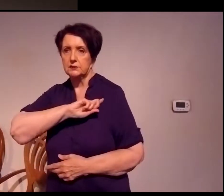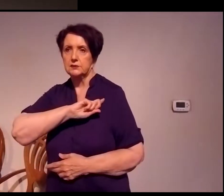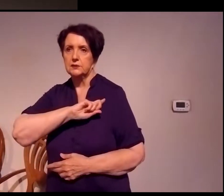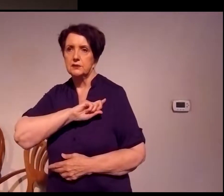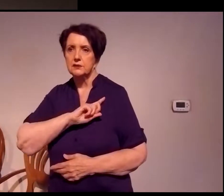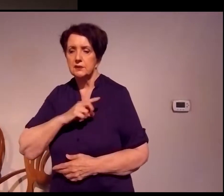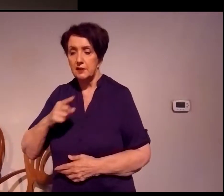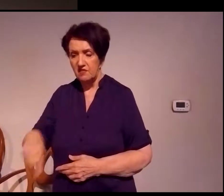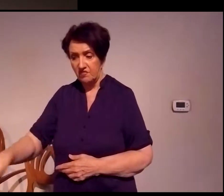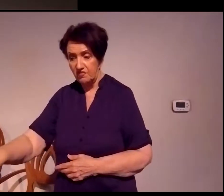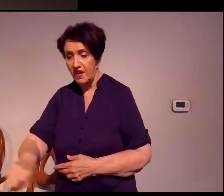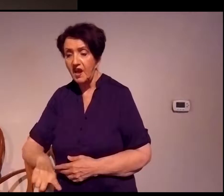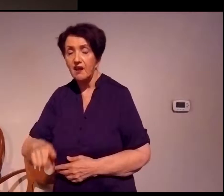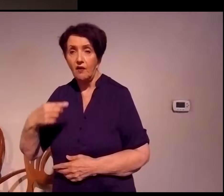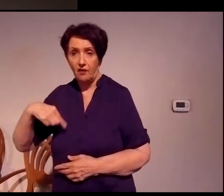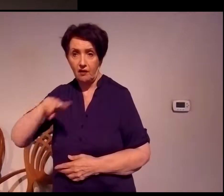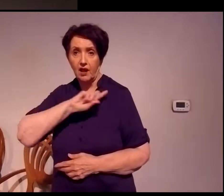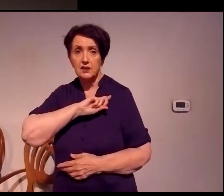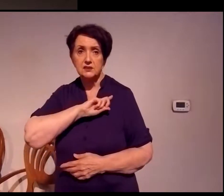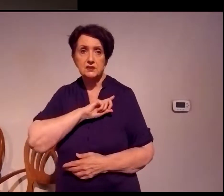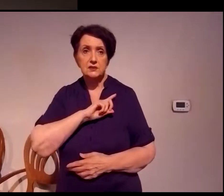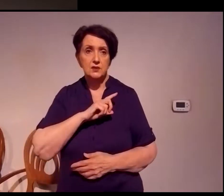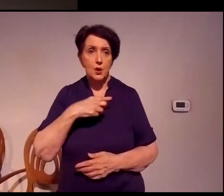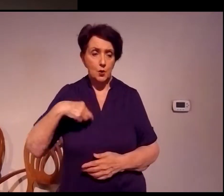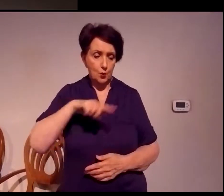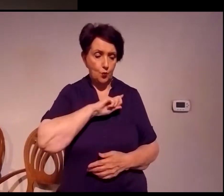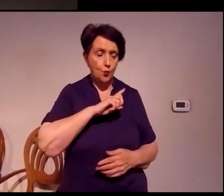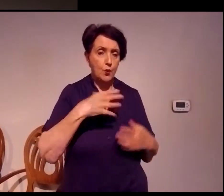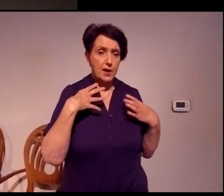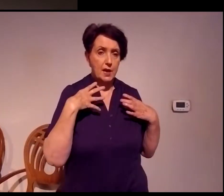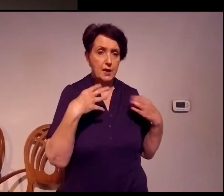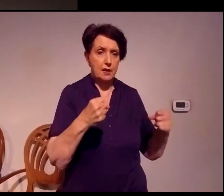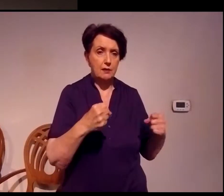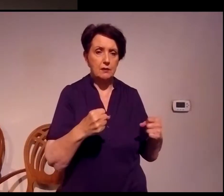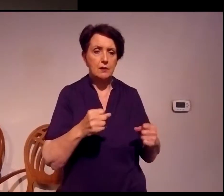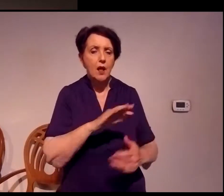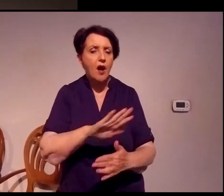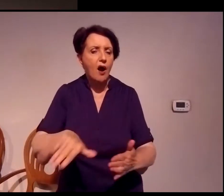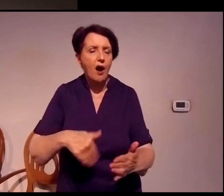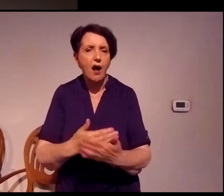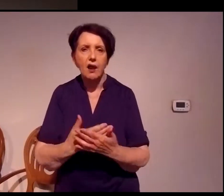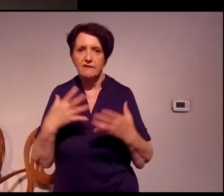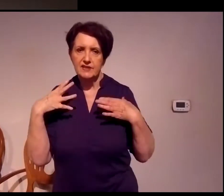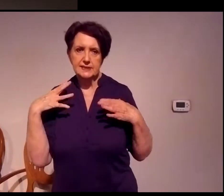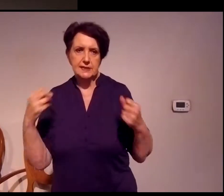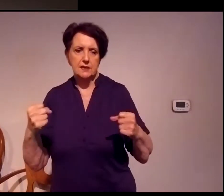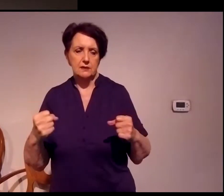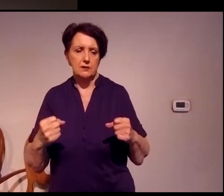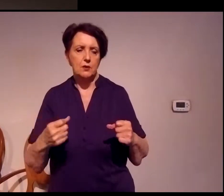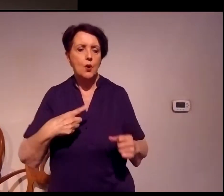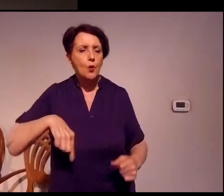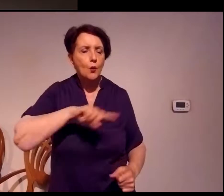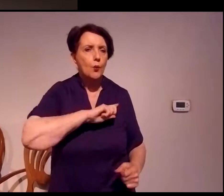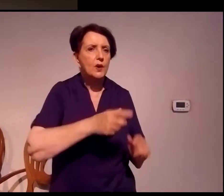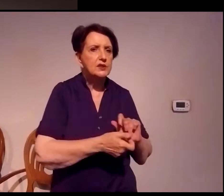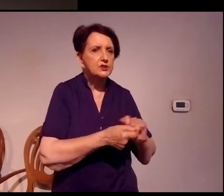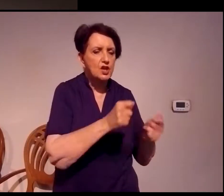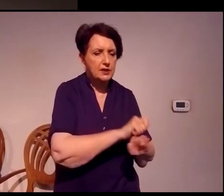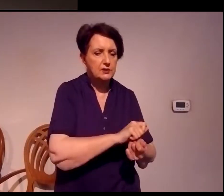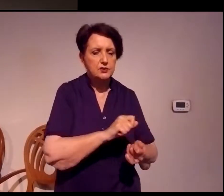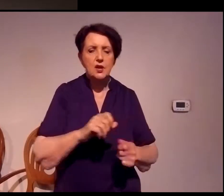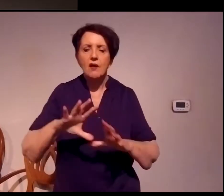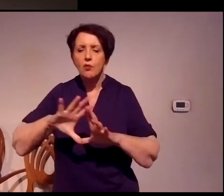They are us. We heal, the whole heals. We transform, the whole